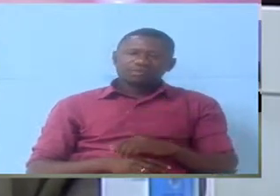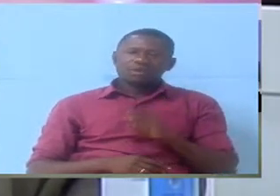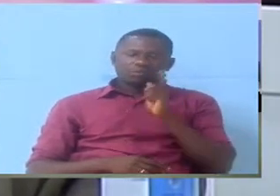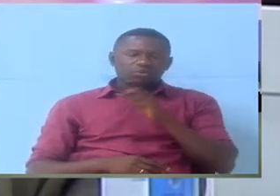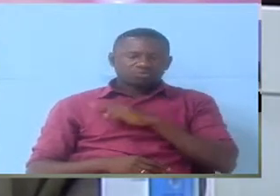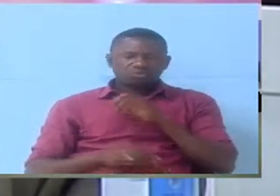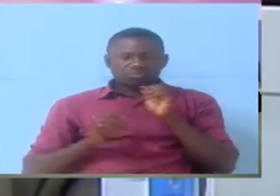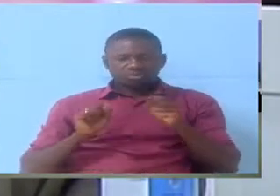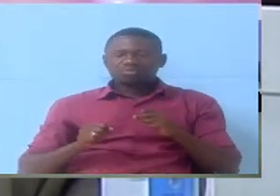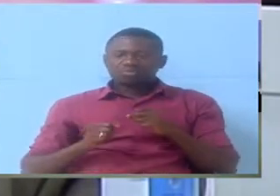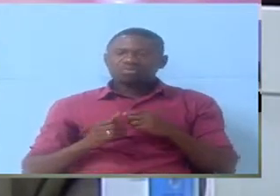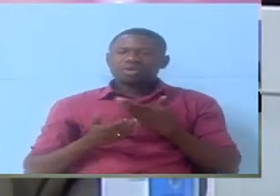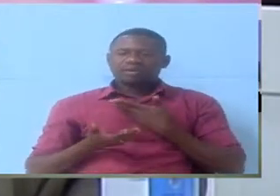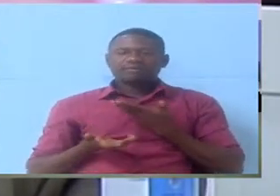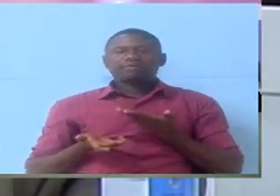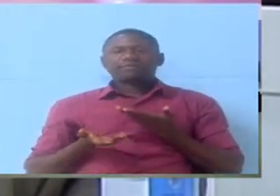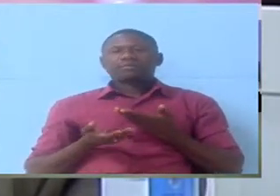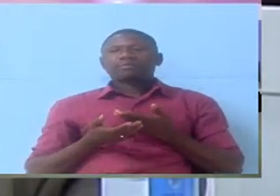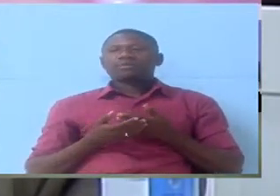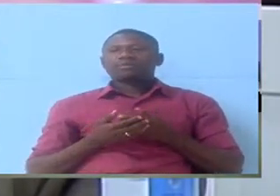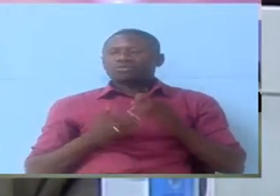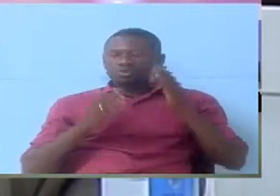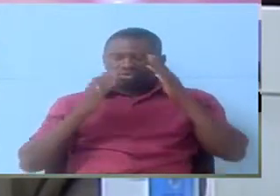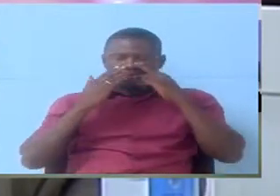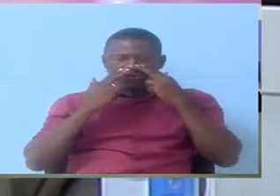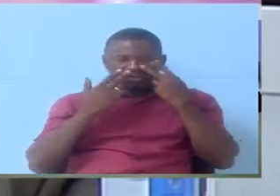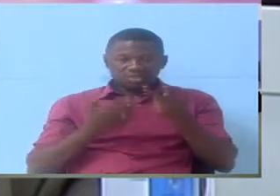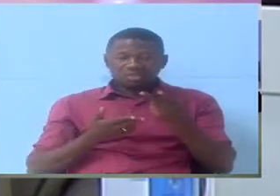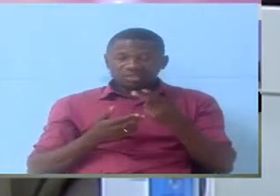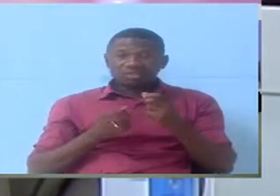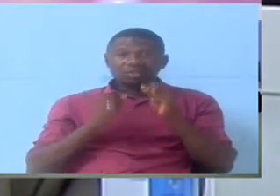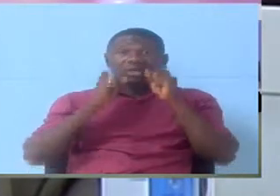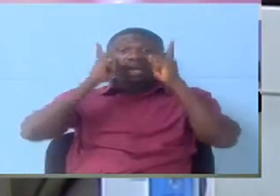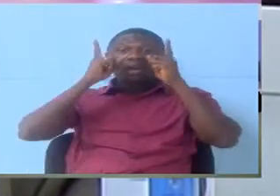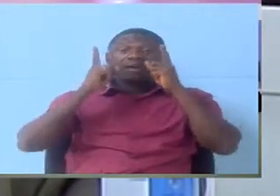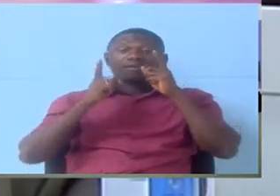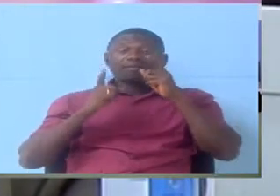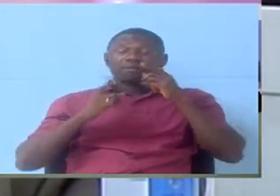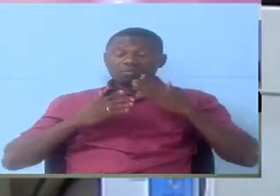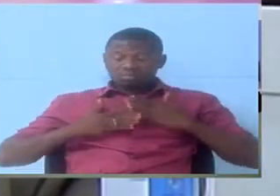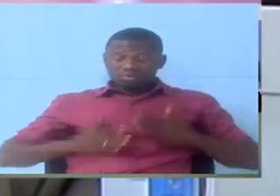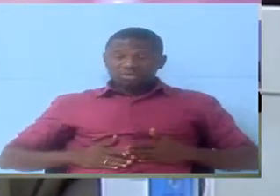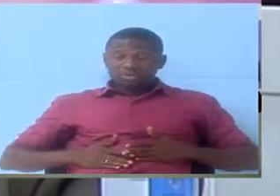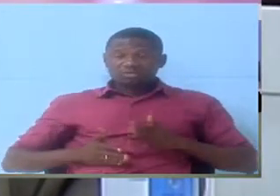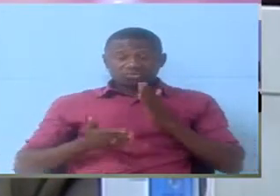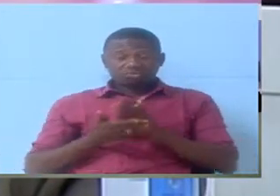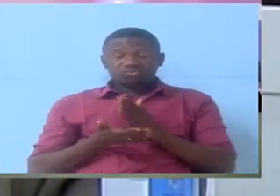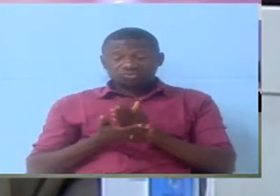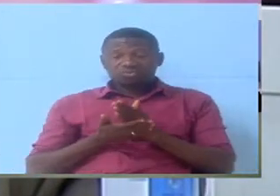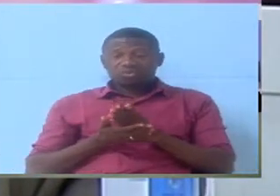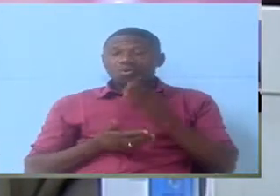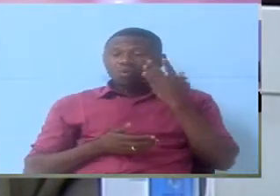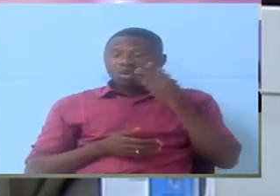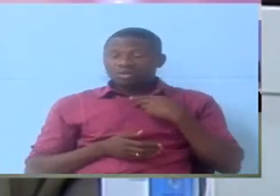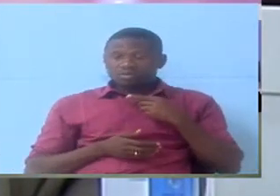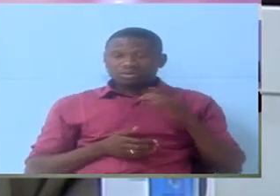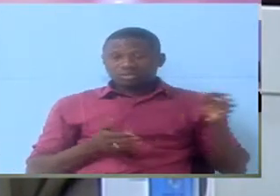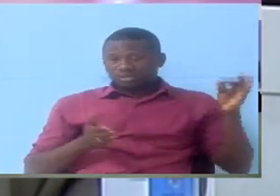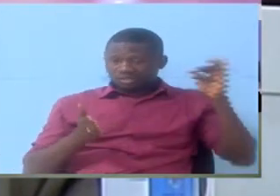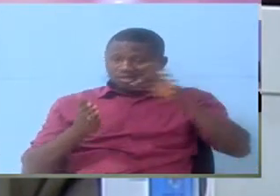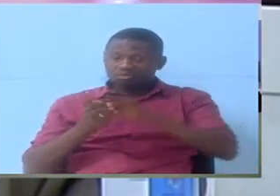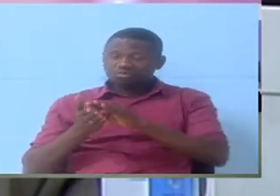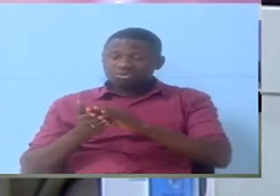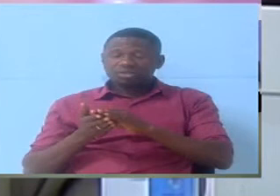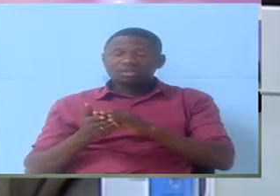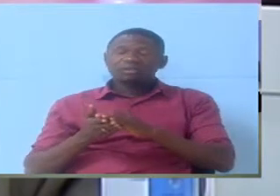he couldn't. Bare aman soto no. So I don't see the life bodies actually when they were being transported. I only saw the corpses at the end of the day.